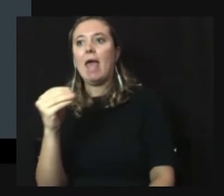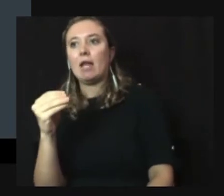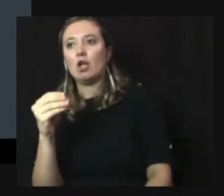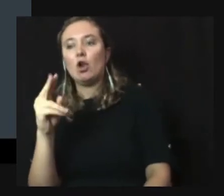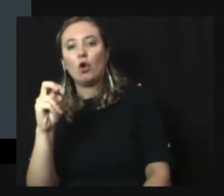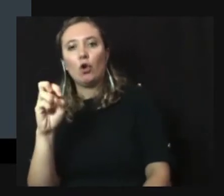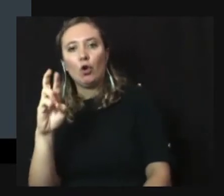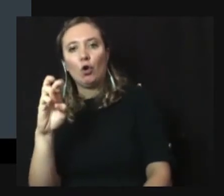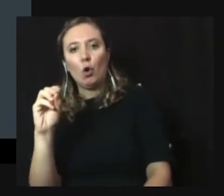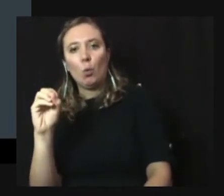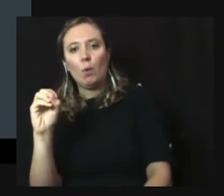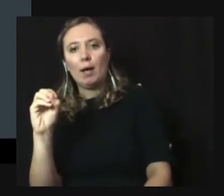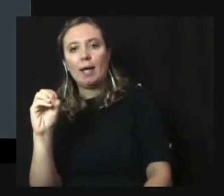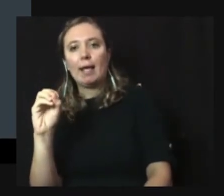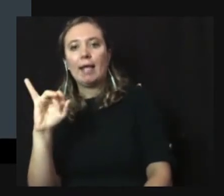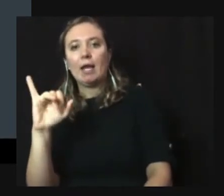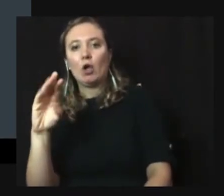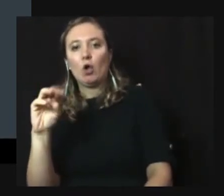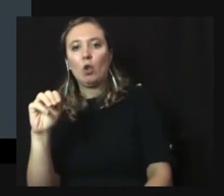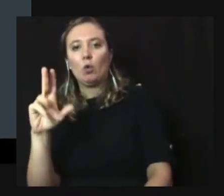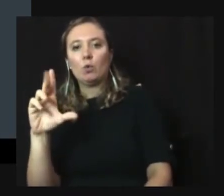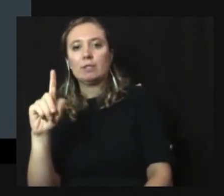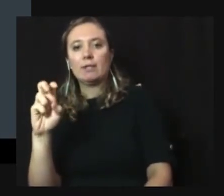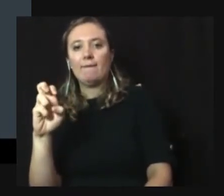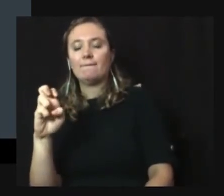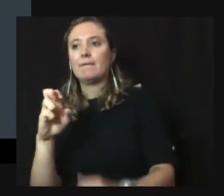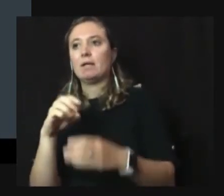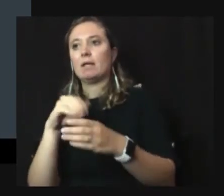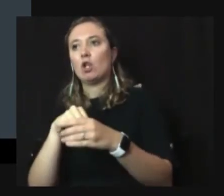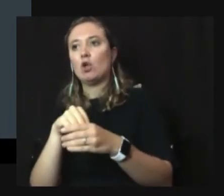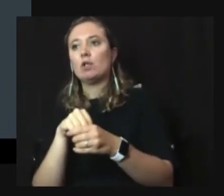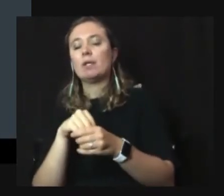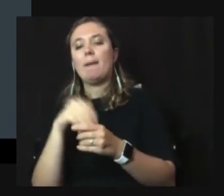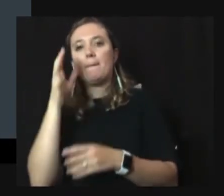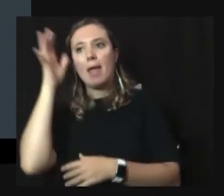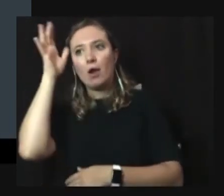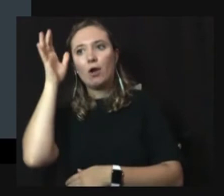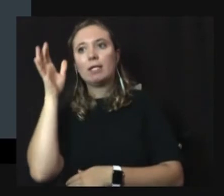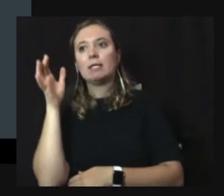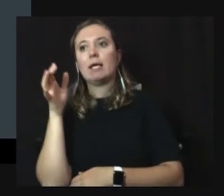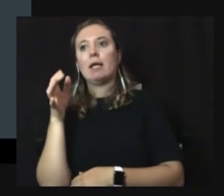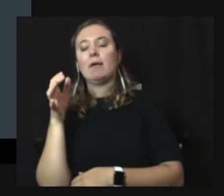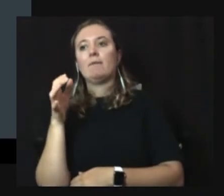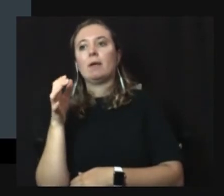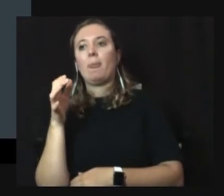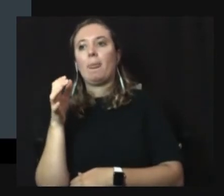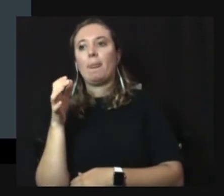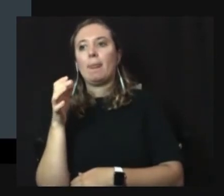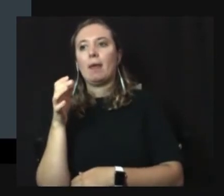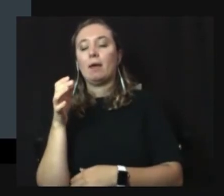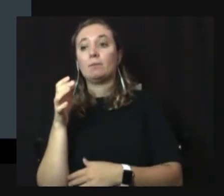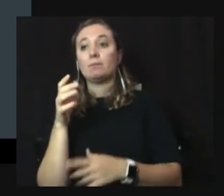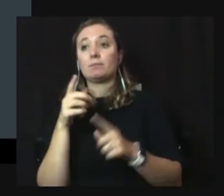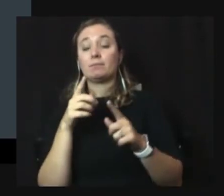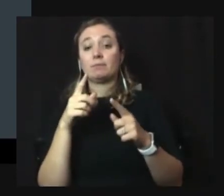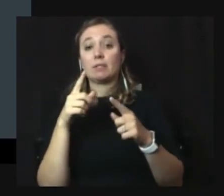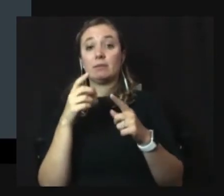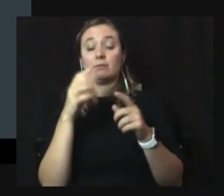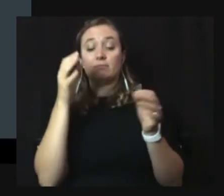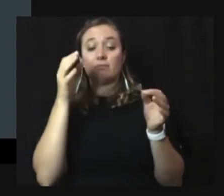parenting, it kind of went to 3 things. What style of